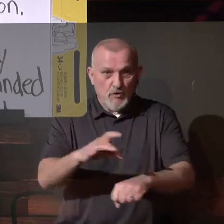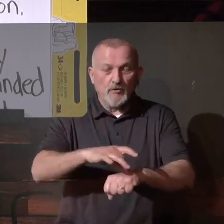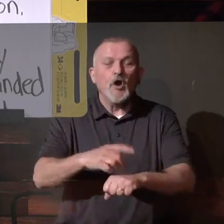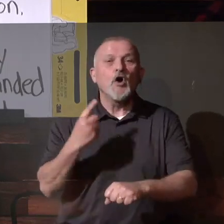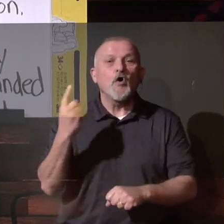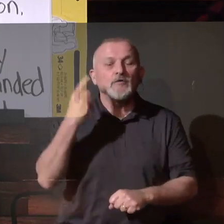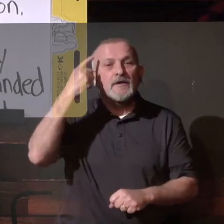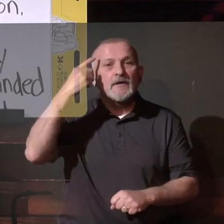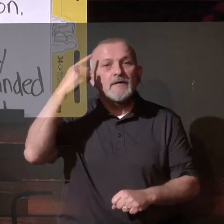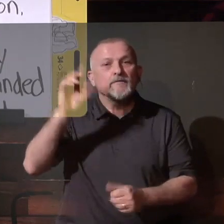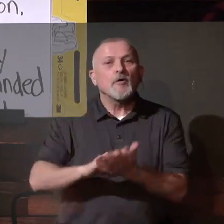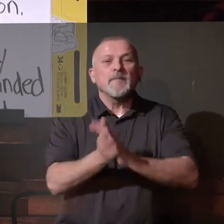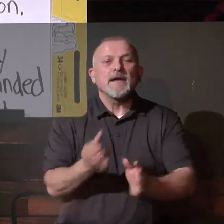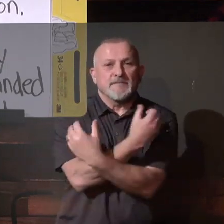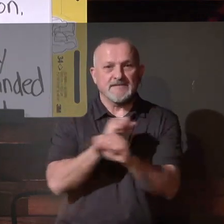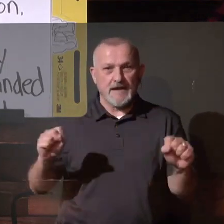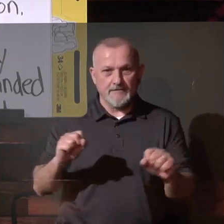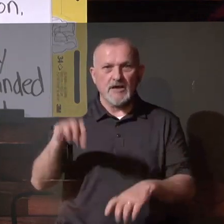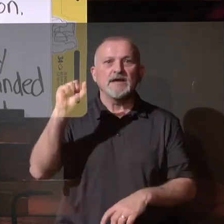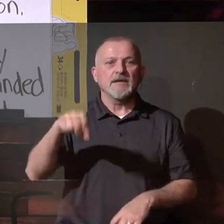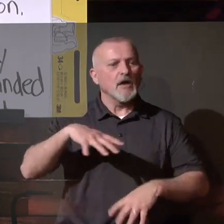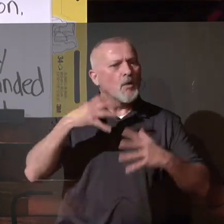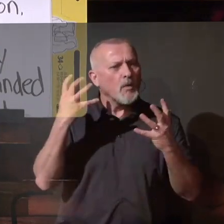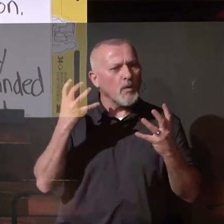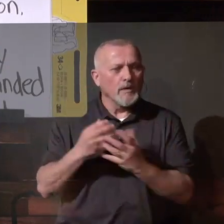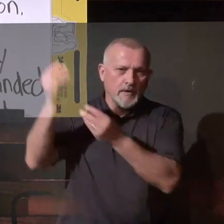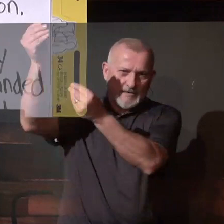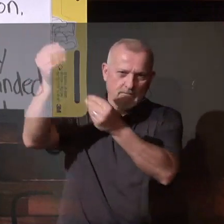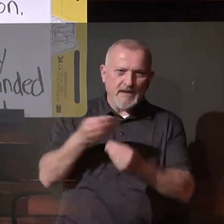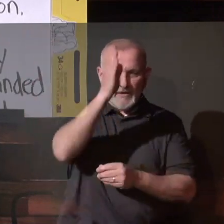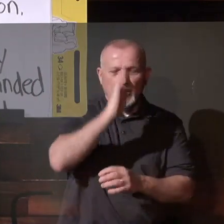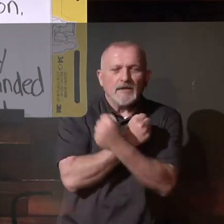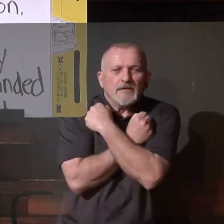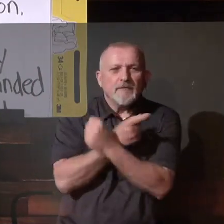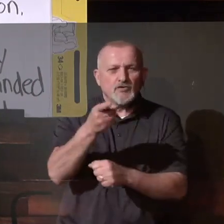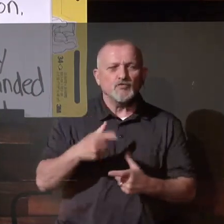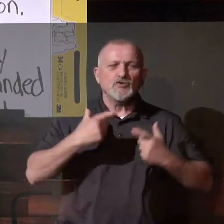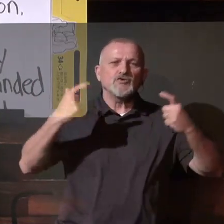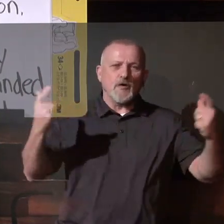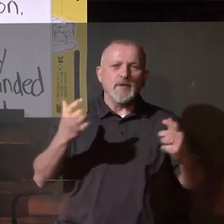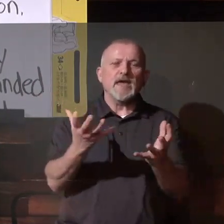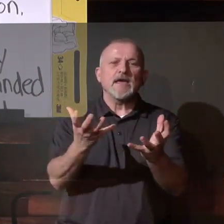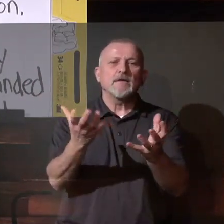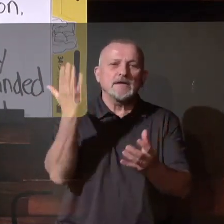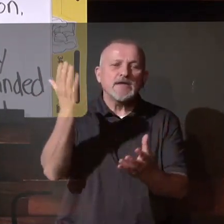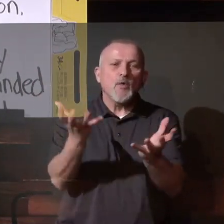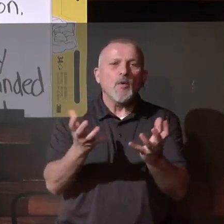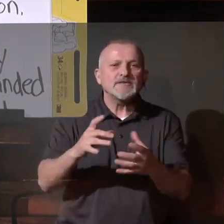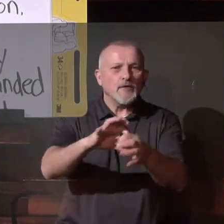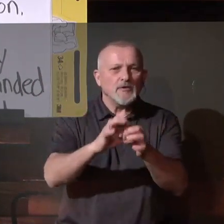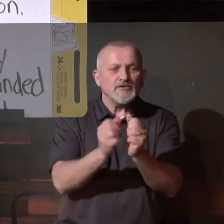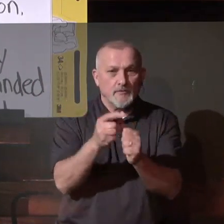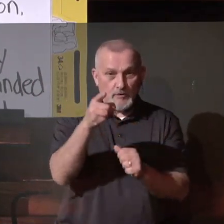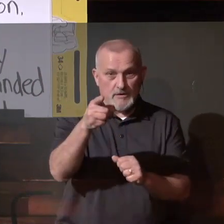for salvation. Yes, that salvation is an incredible gift that God loves you so much that He wants a relationship with you.